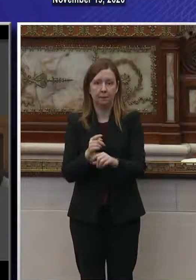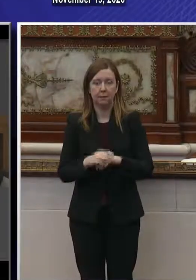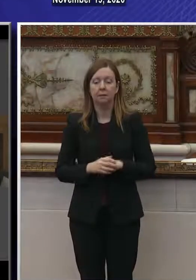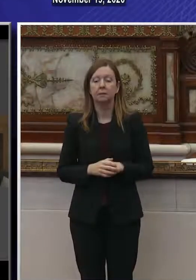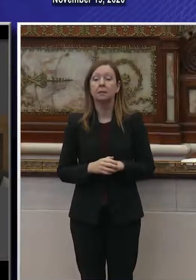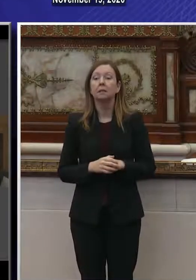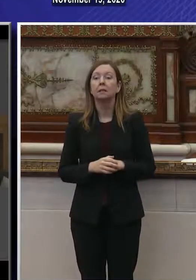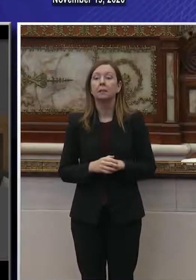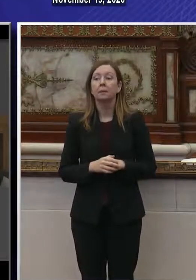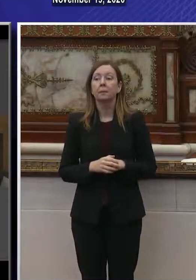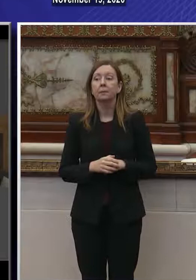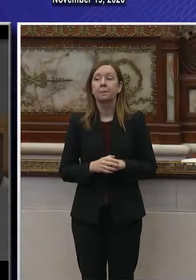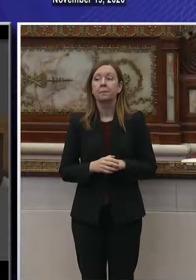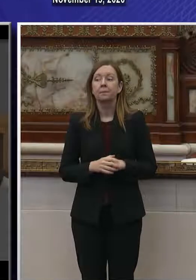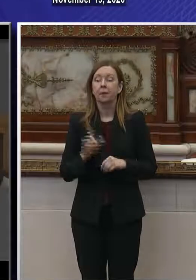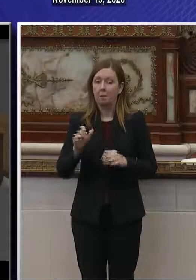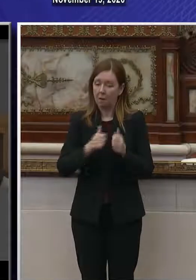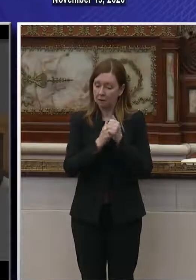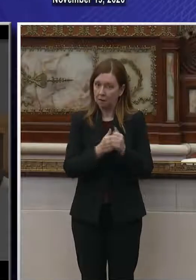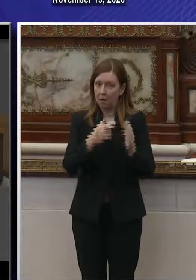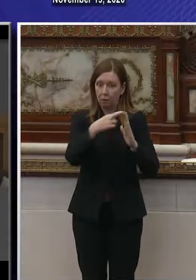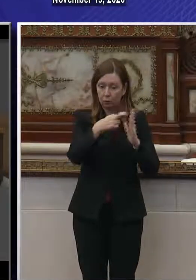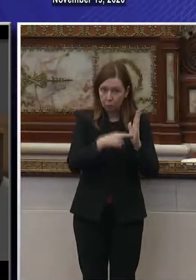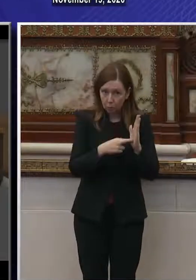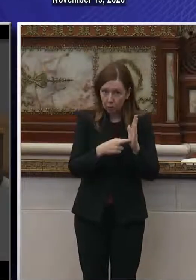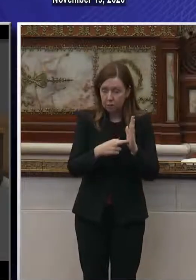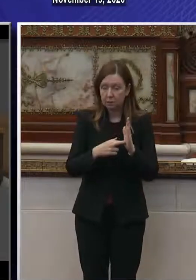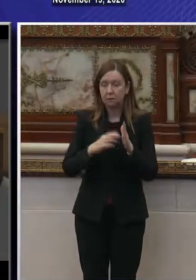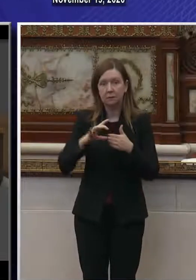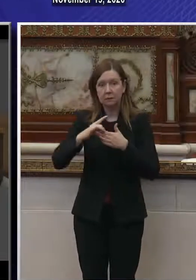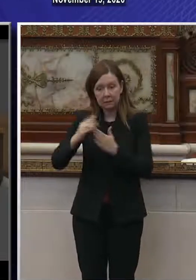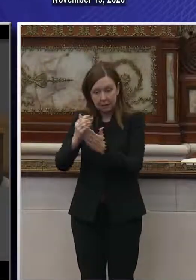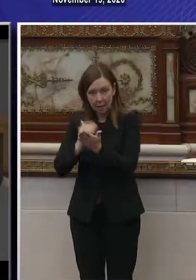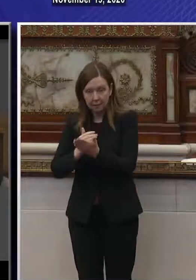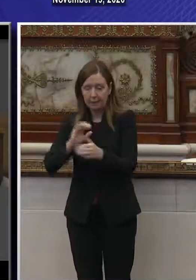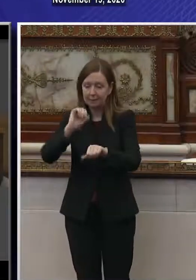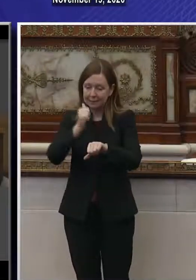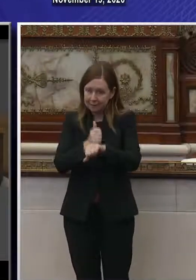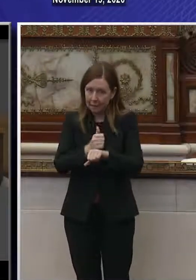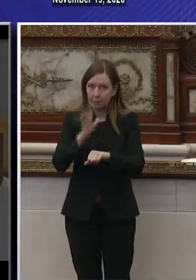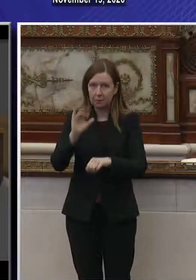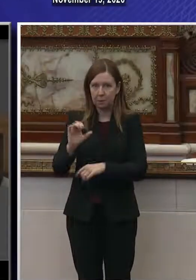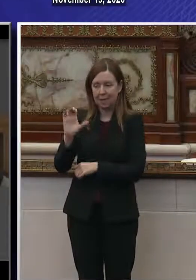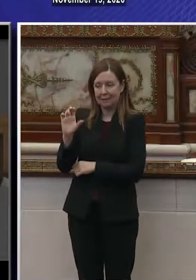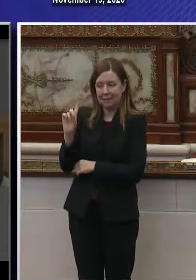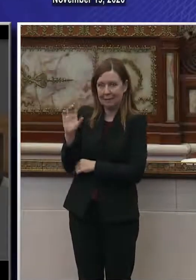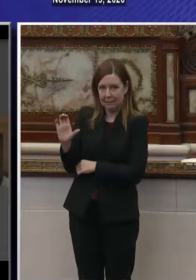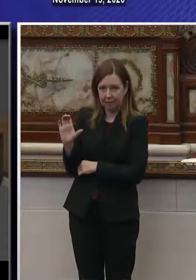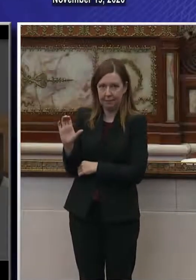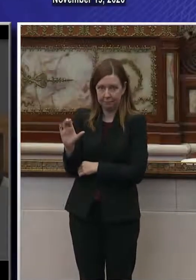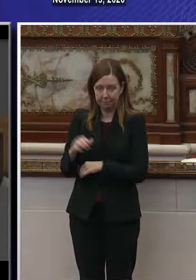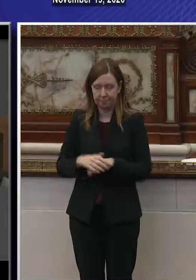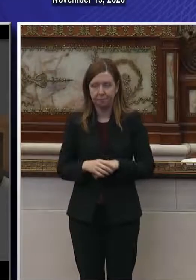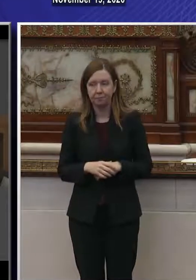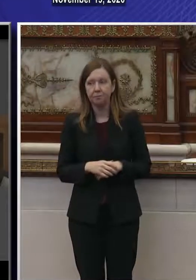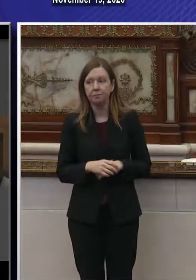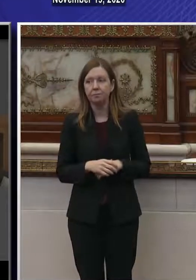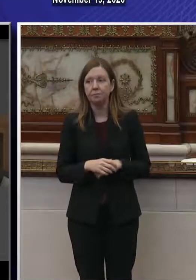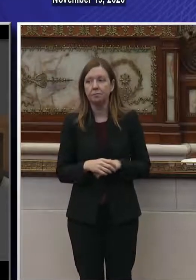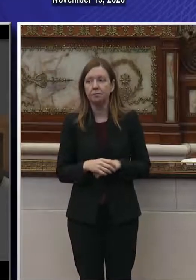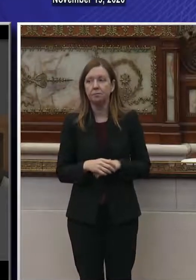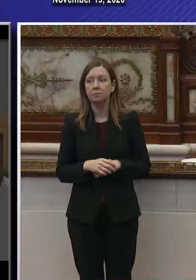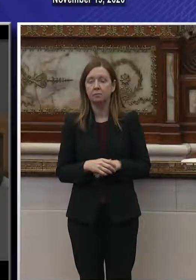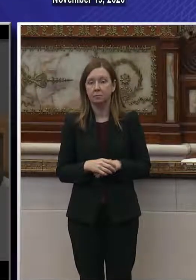be conducted in accord with rules and practice guidelines established by the Centers for Disease Control and Prevention. This